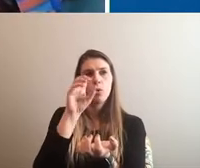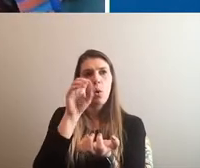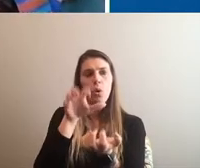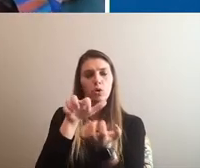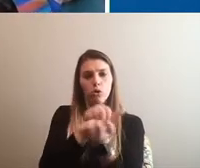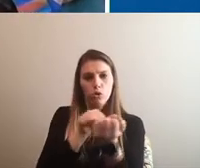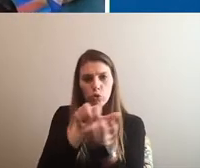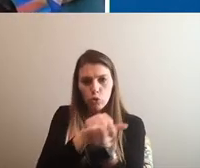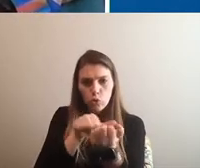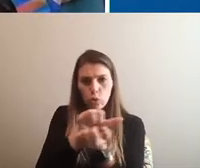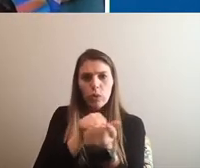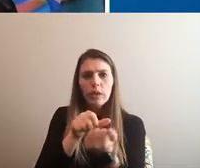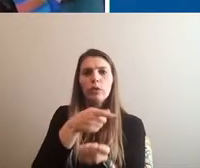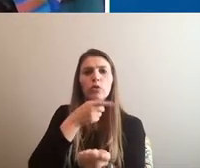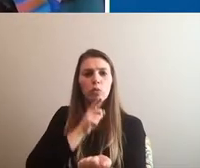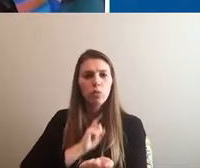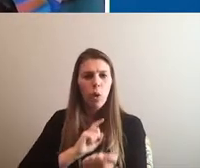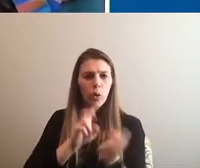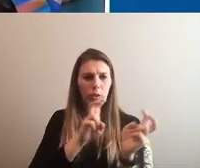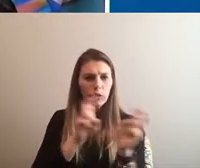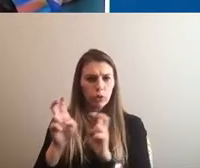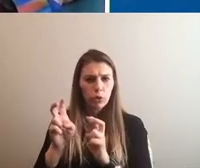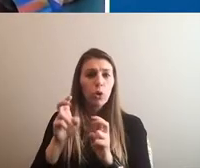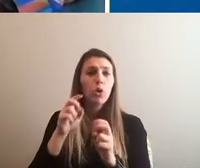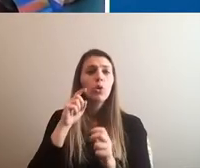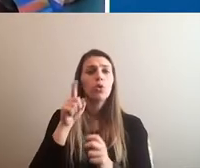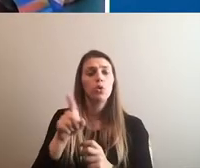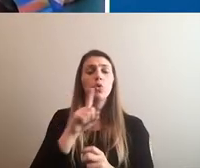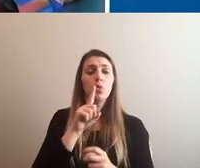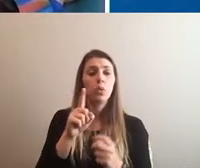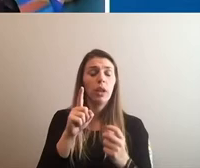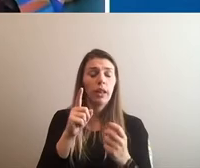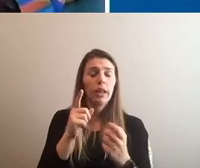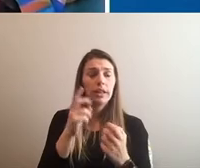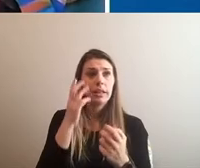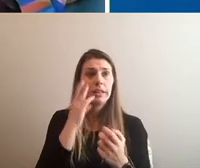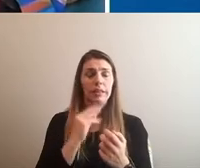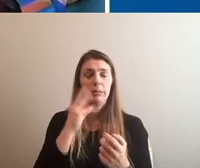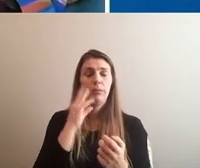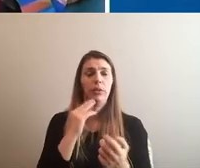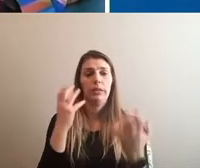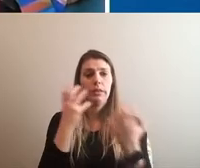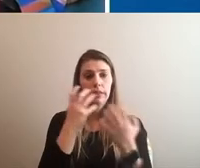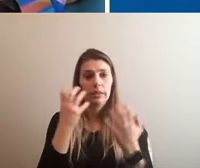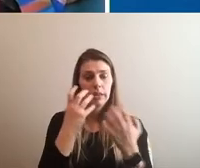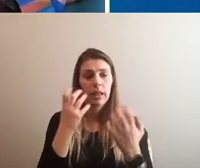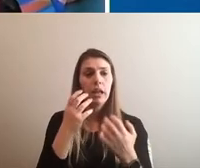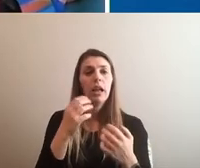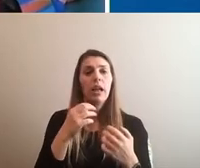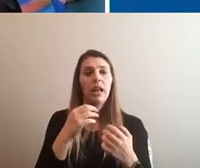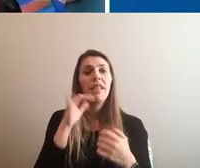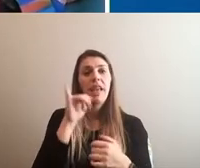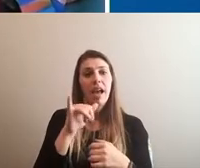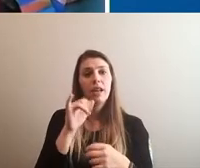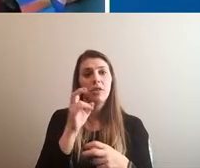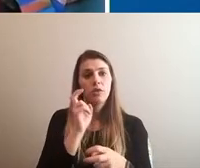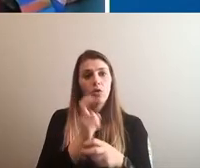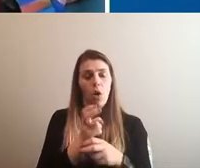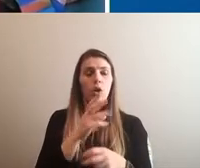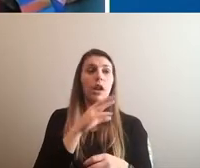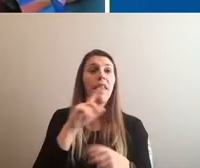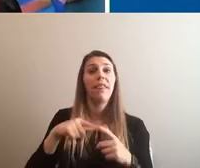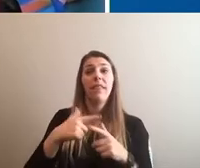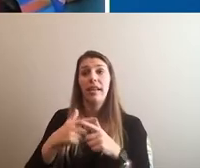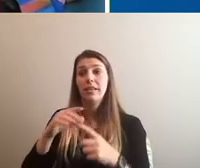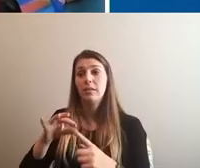and swallowing. So this is what she was basically going through. So was, you know, a great effort of Special Olympics that